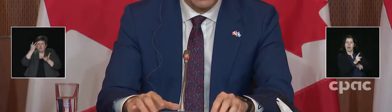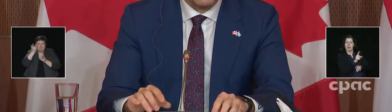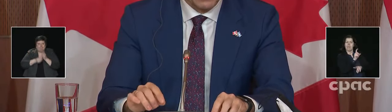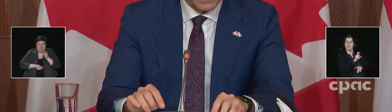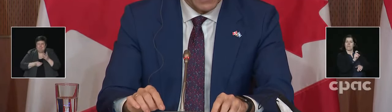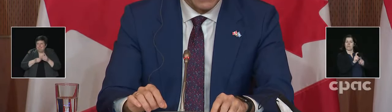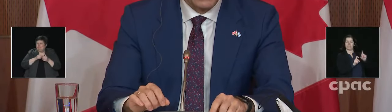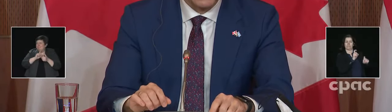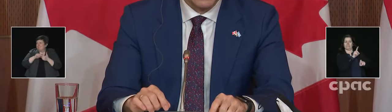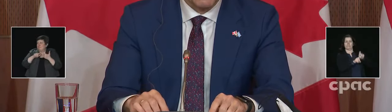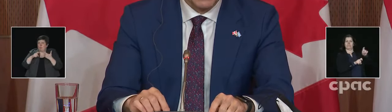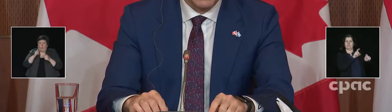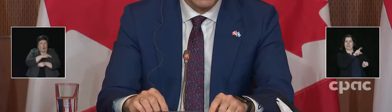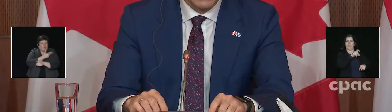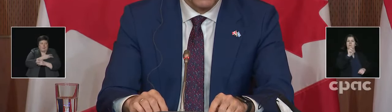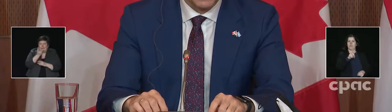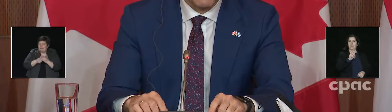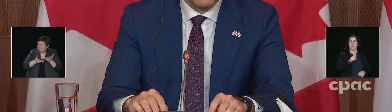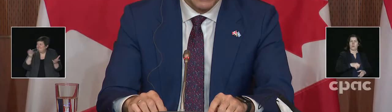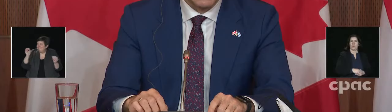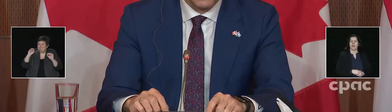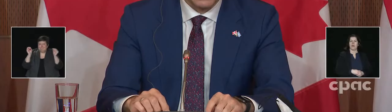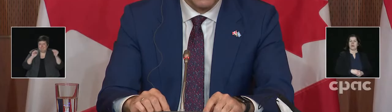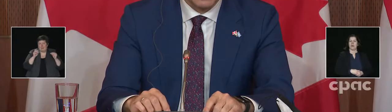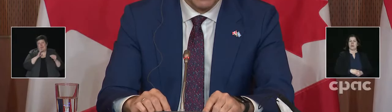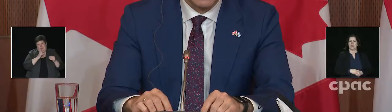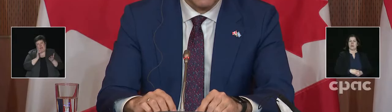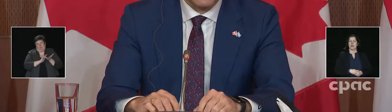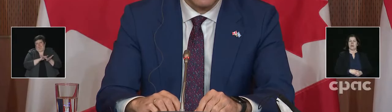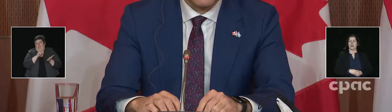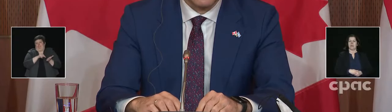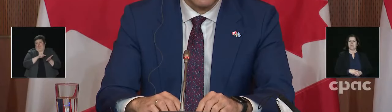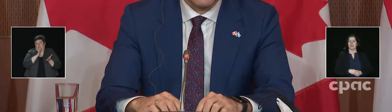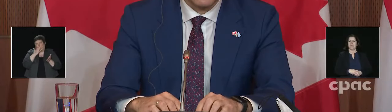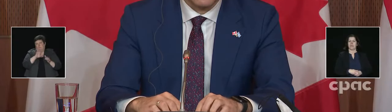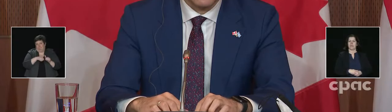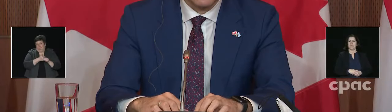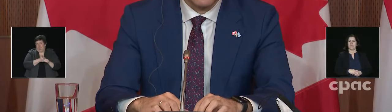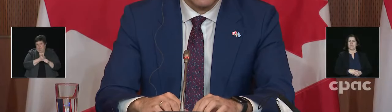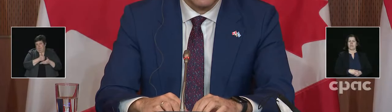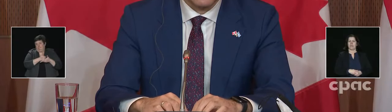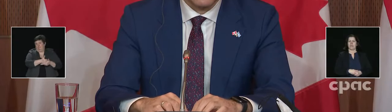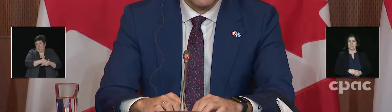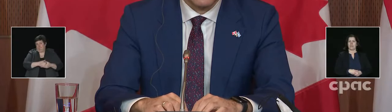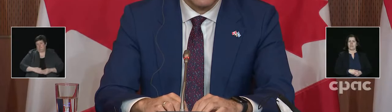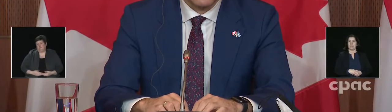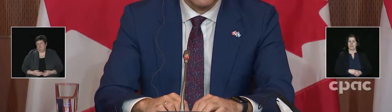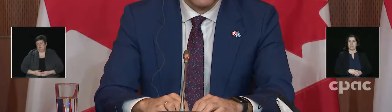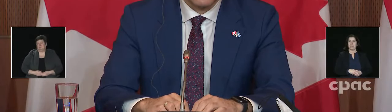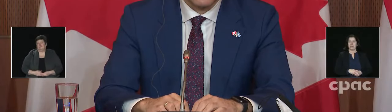information is going to be key in making that treatment as effective as possible.